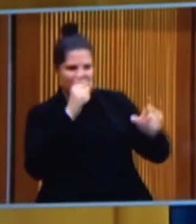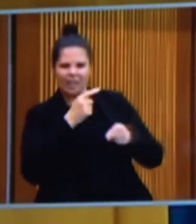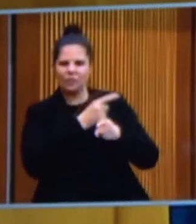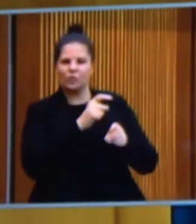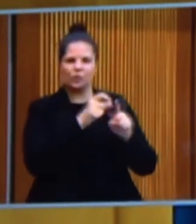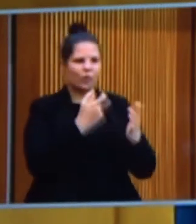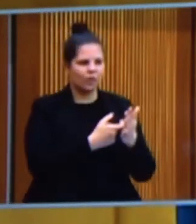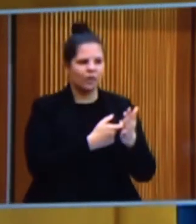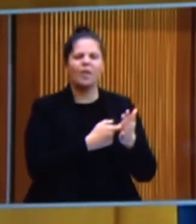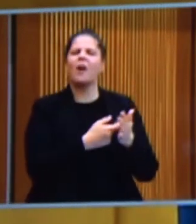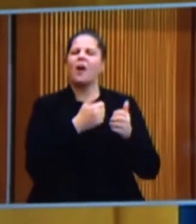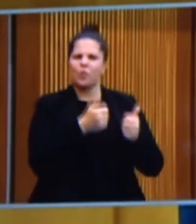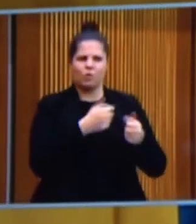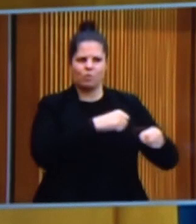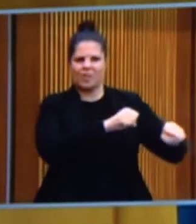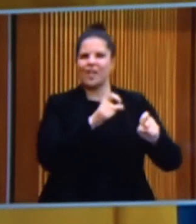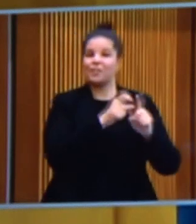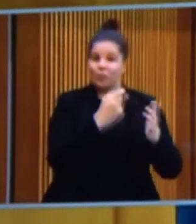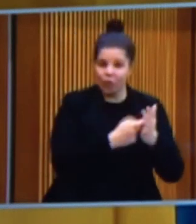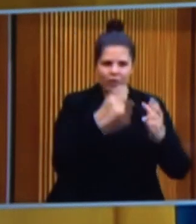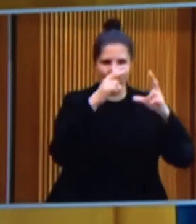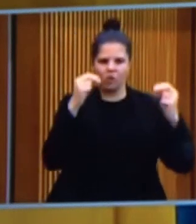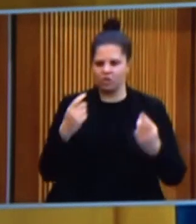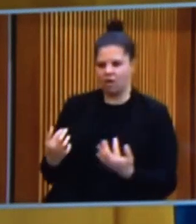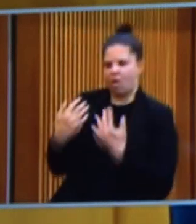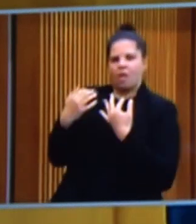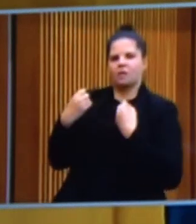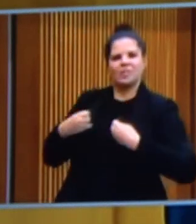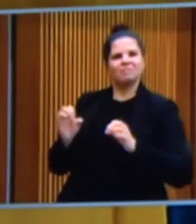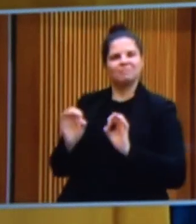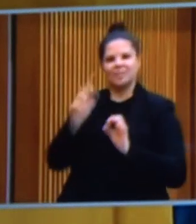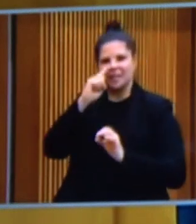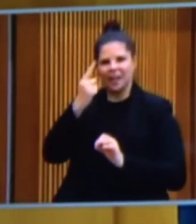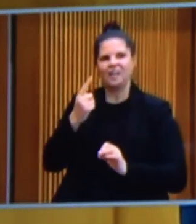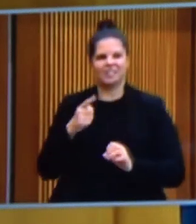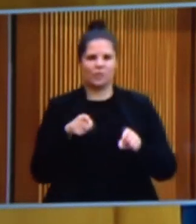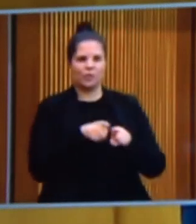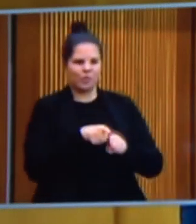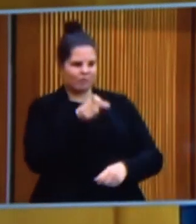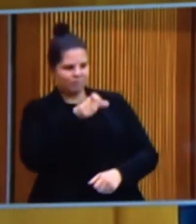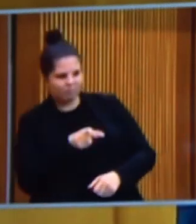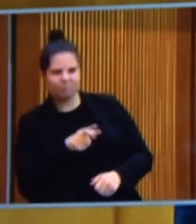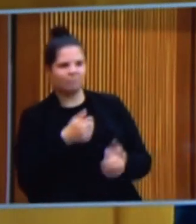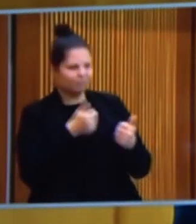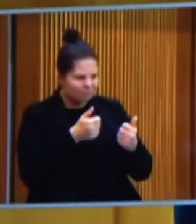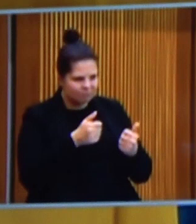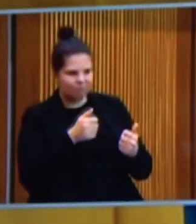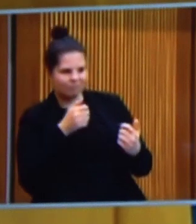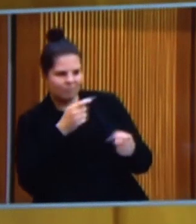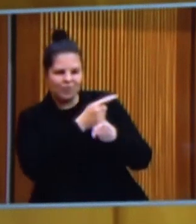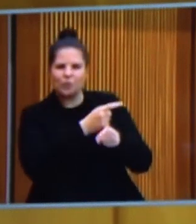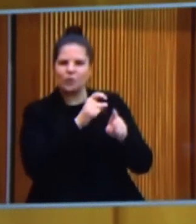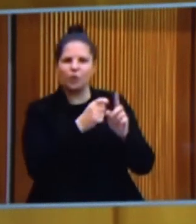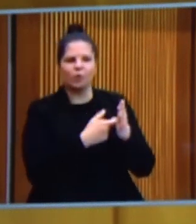nurses and protecting patients and providing access where otherwise it might not exist. The